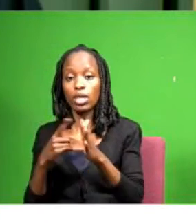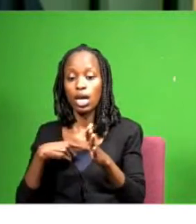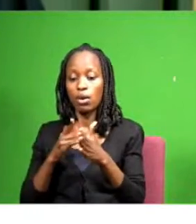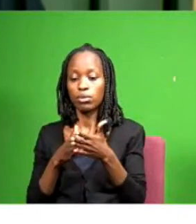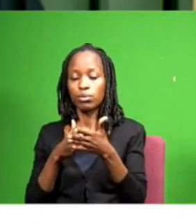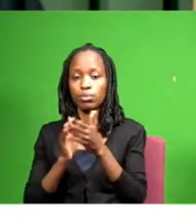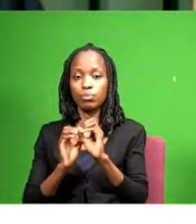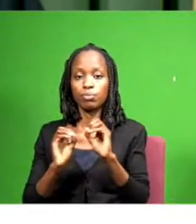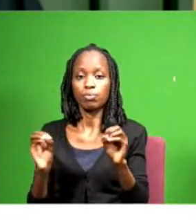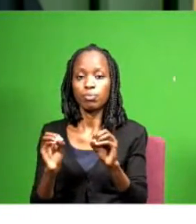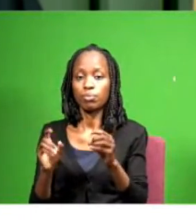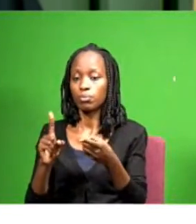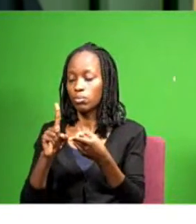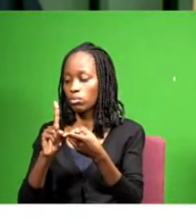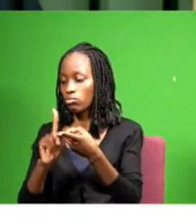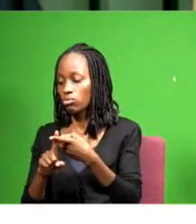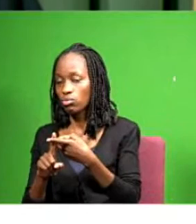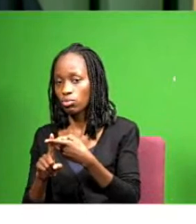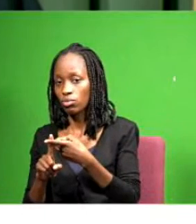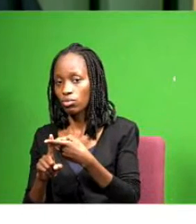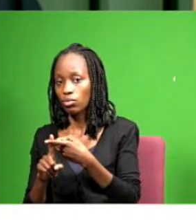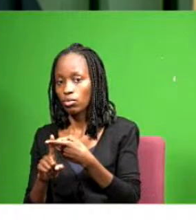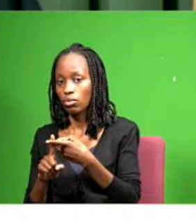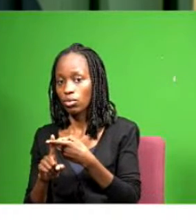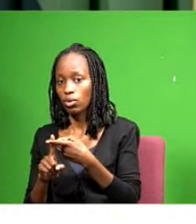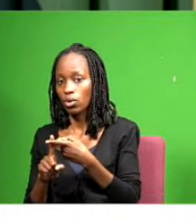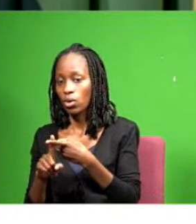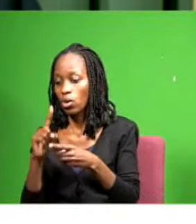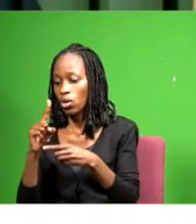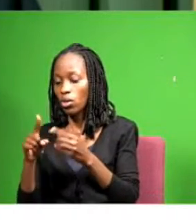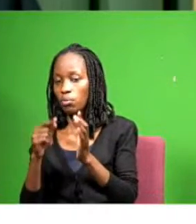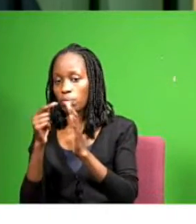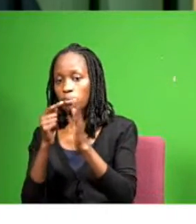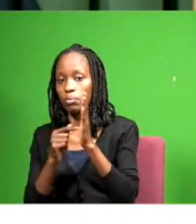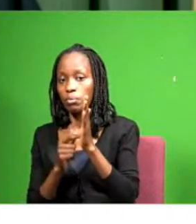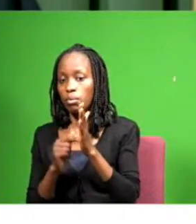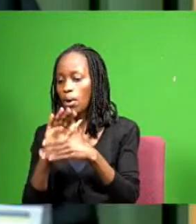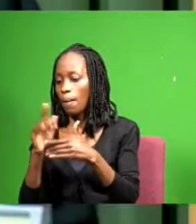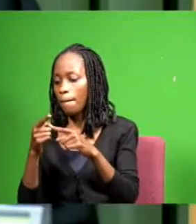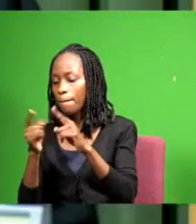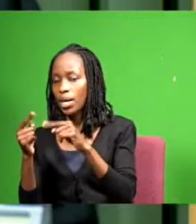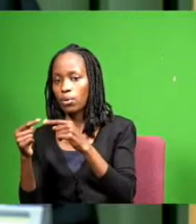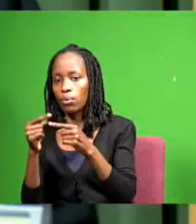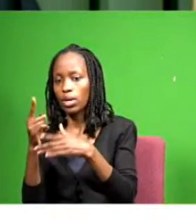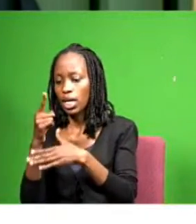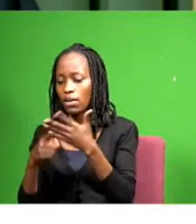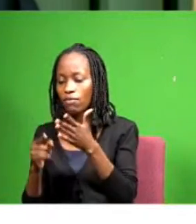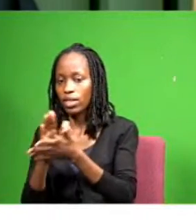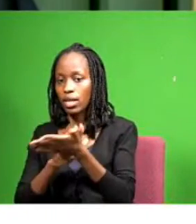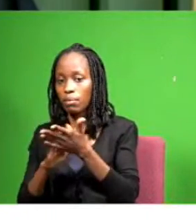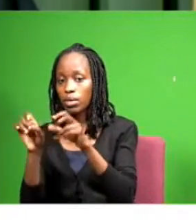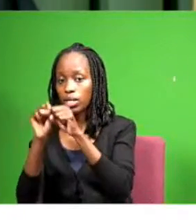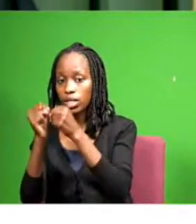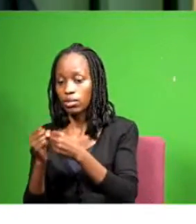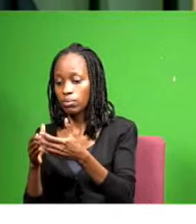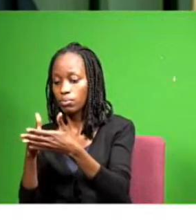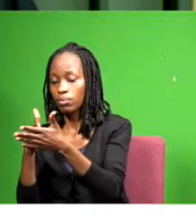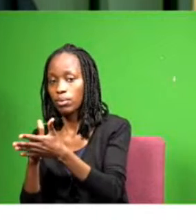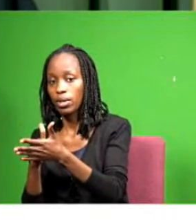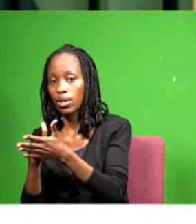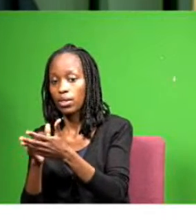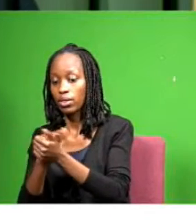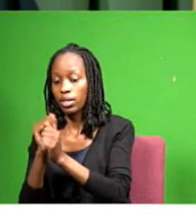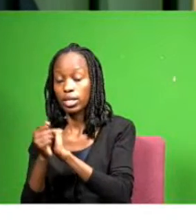limited to the above matters, the contested issue is whether the basic structure doctrine limits the amendment